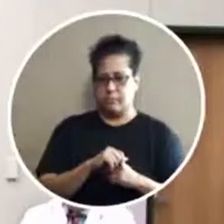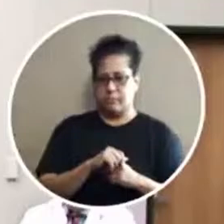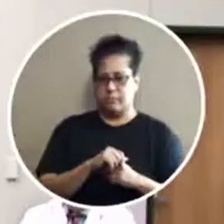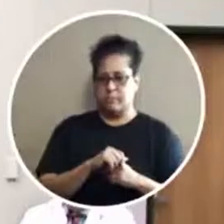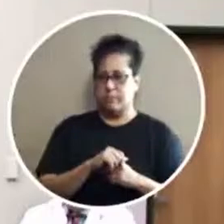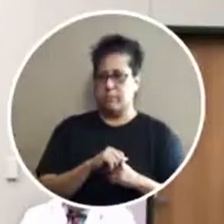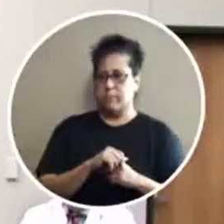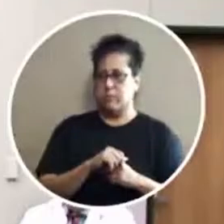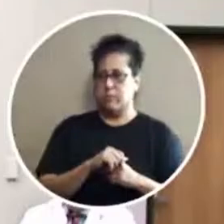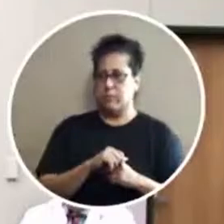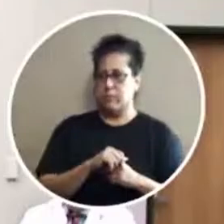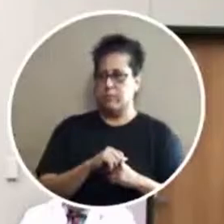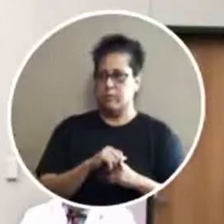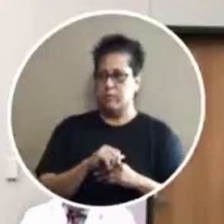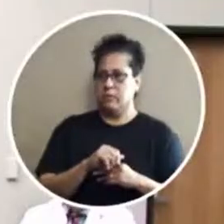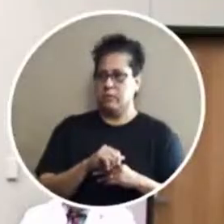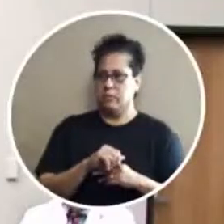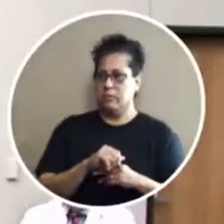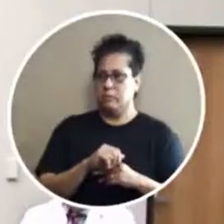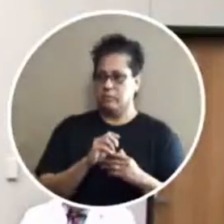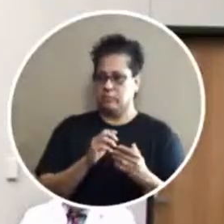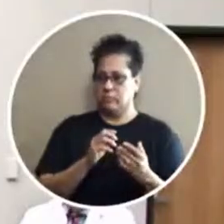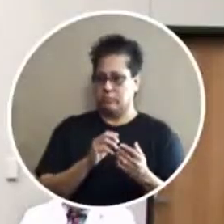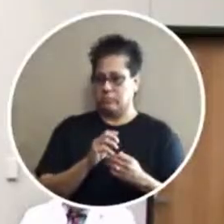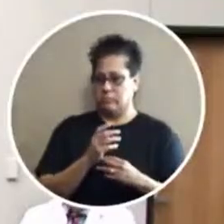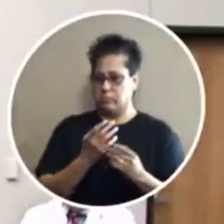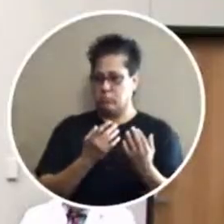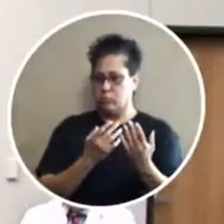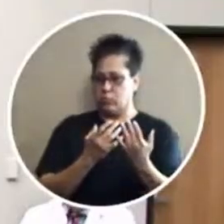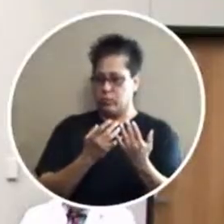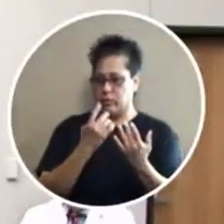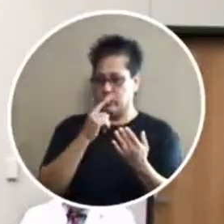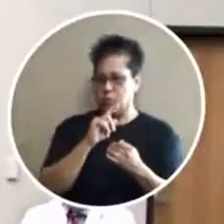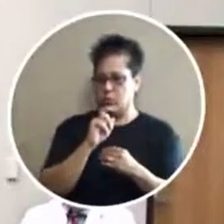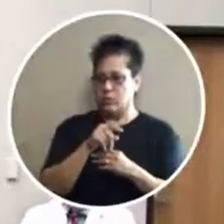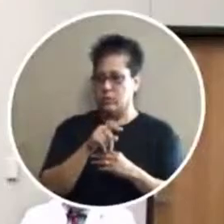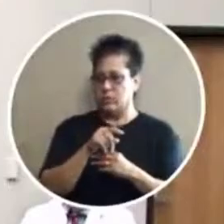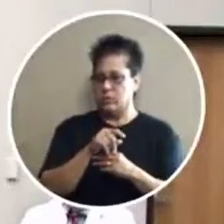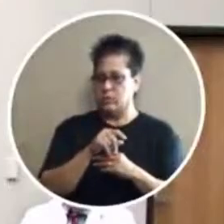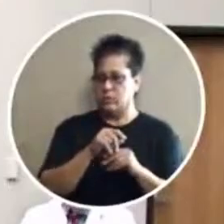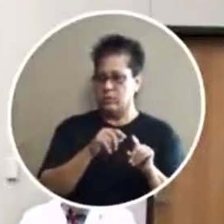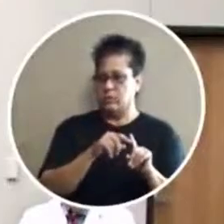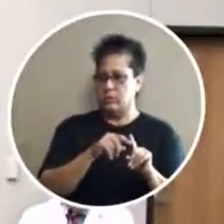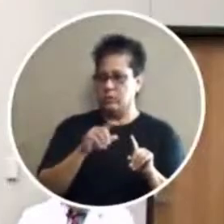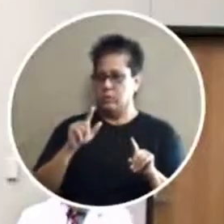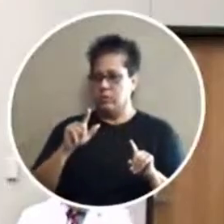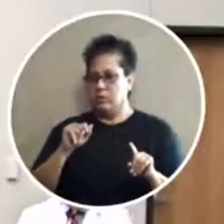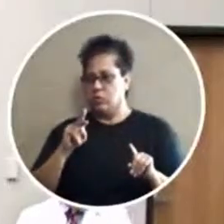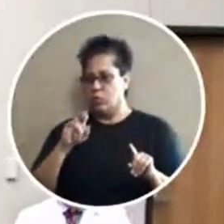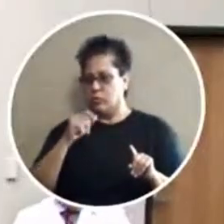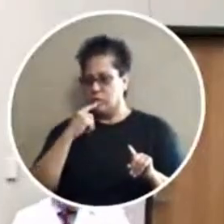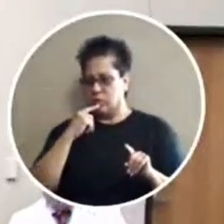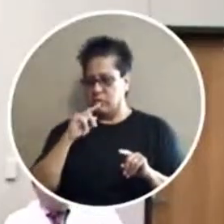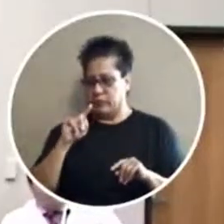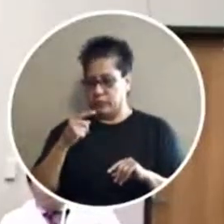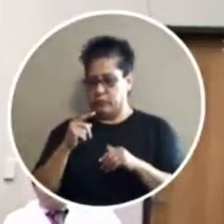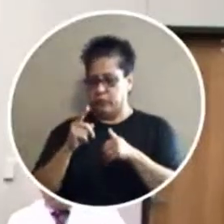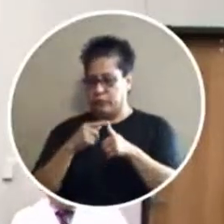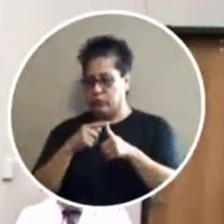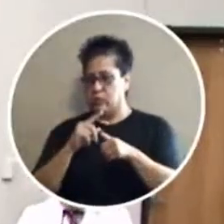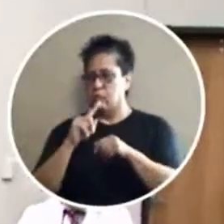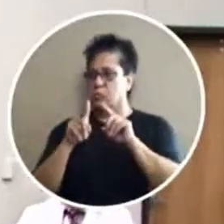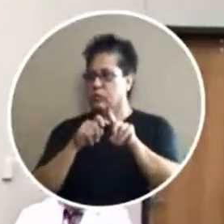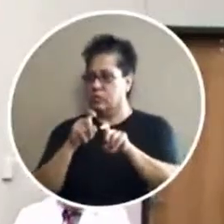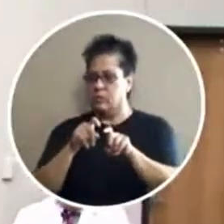proven to be that that's not a major concern about transmitting? So the first question for those of us joining